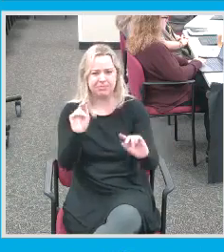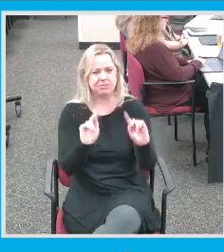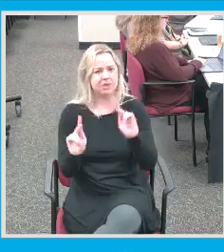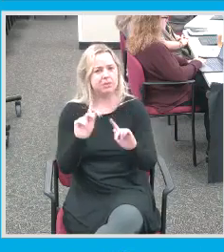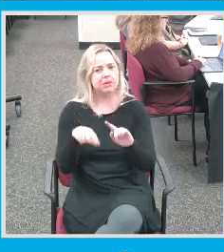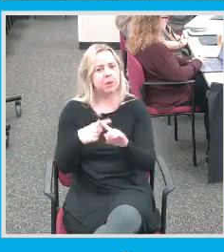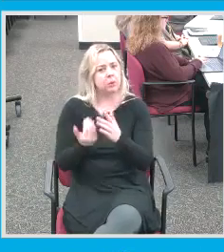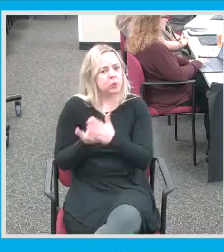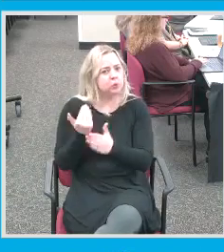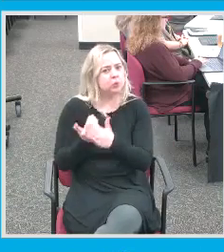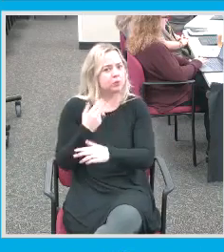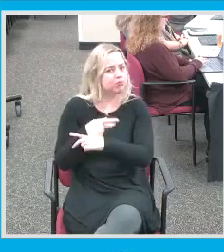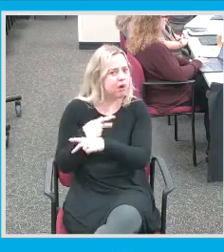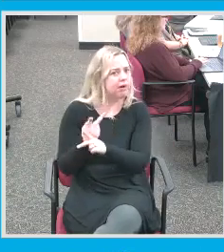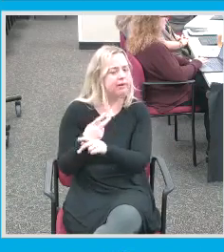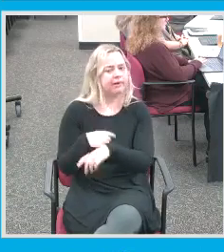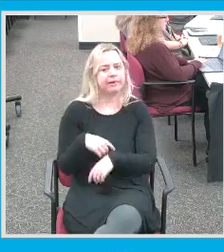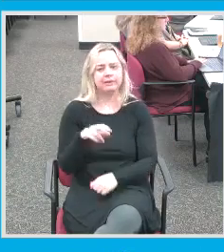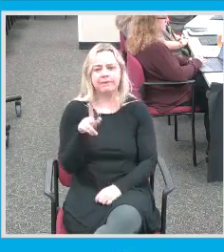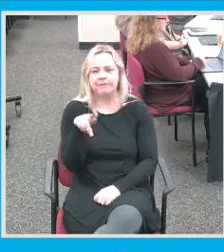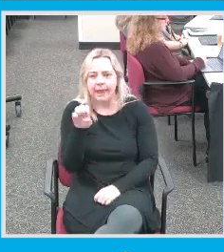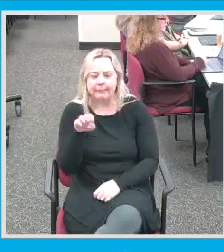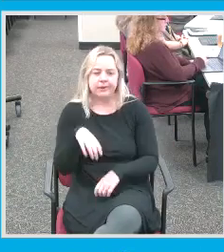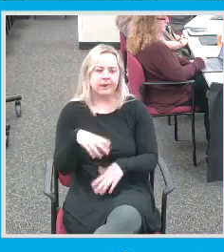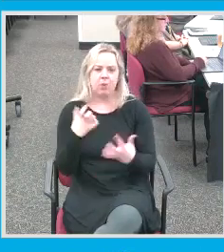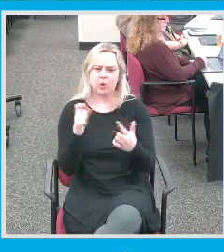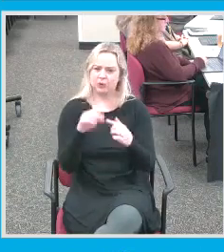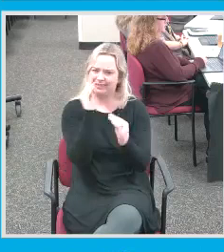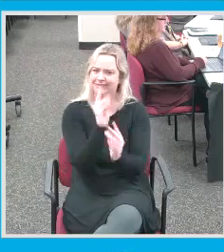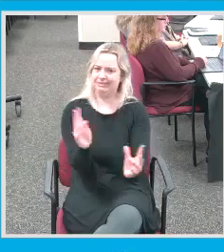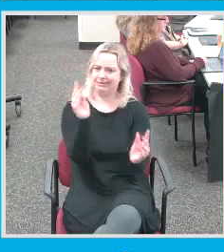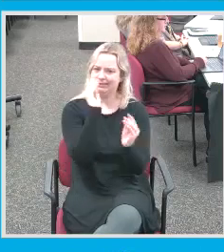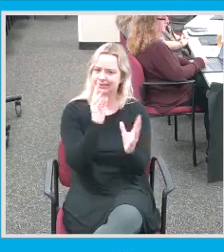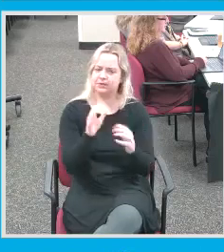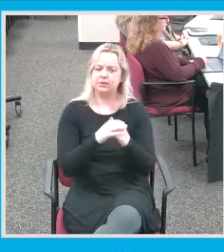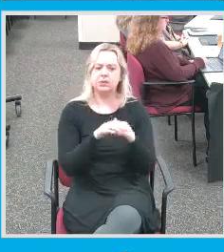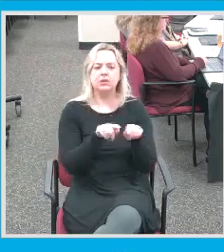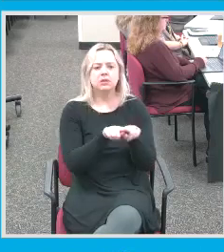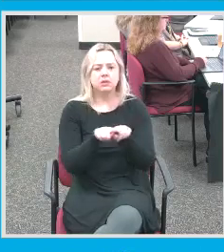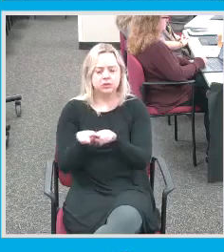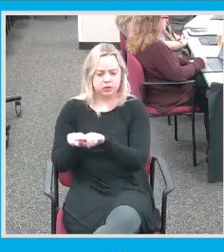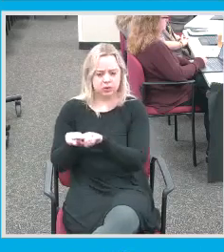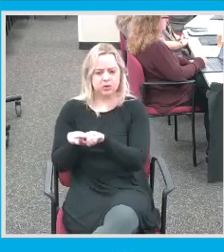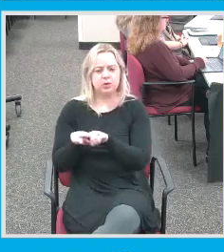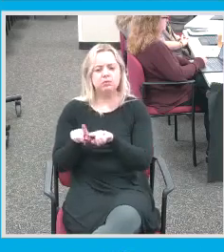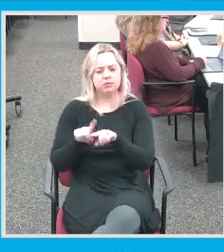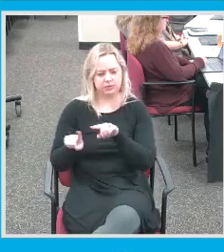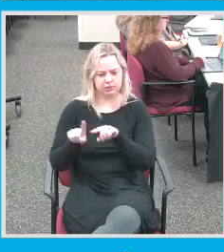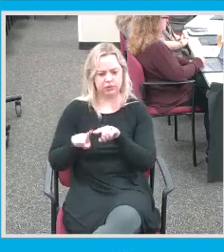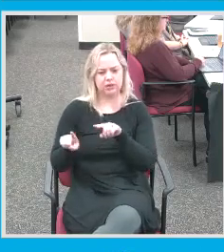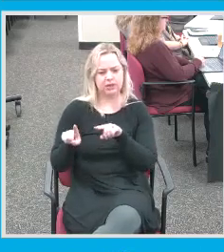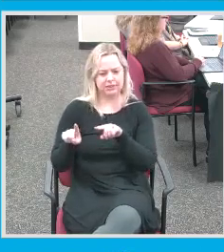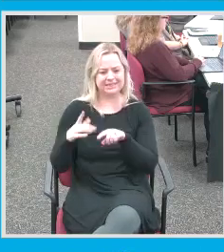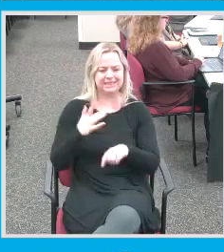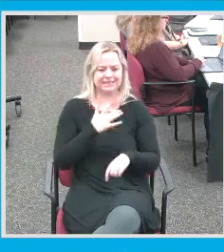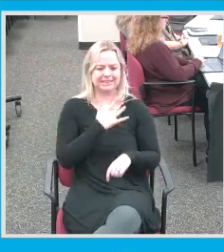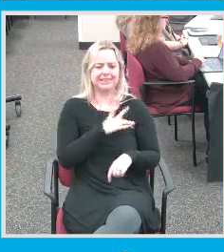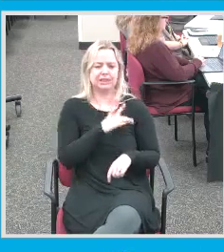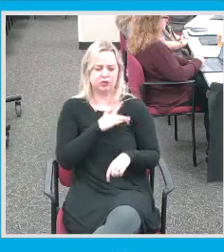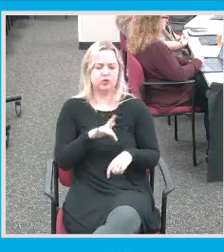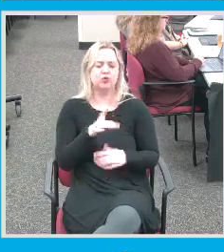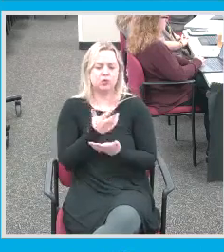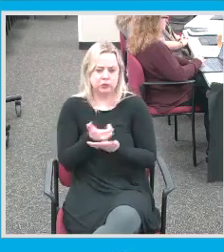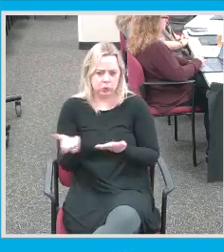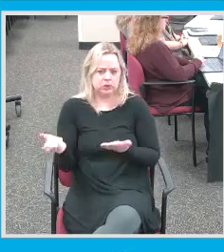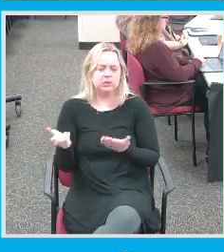emerging products, about vaping in schools, about cessation resources, all the things that are free to our community